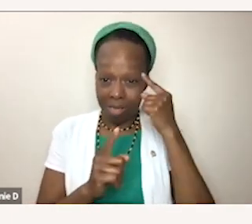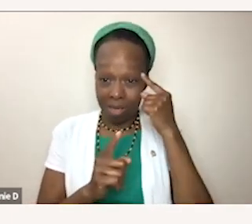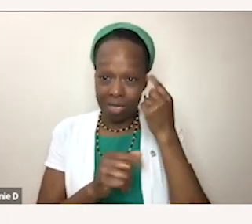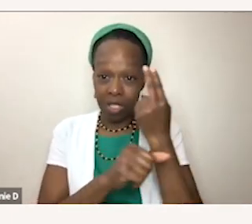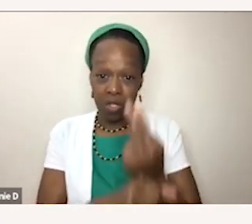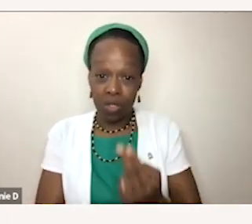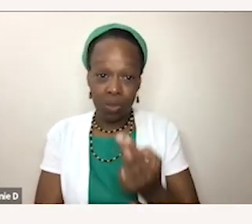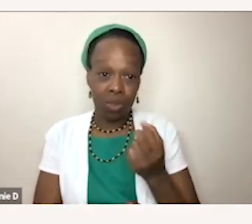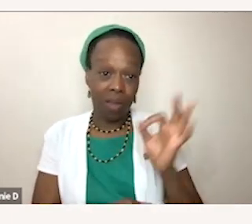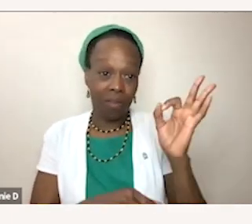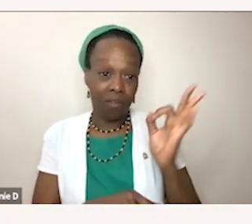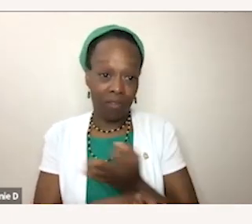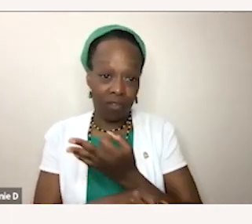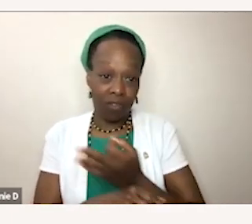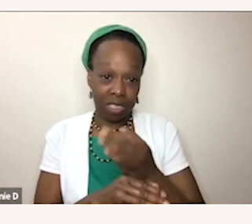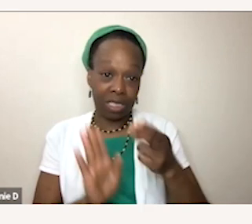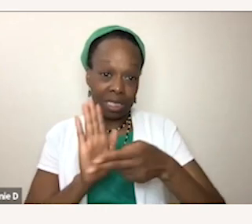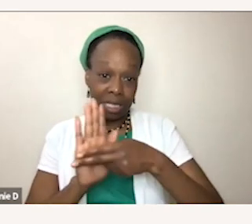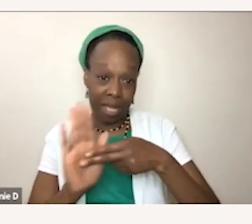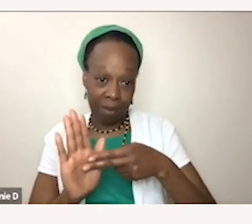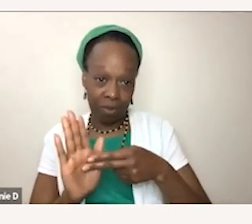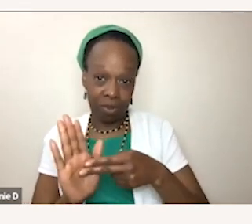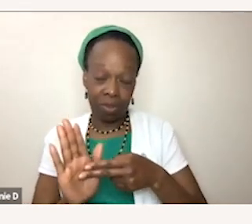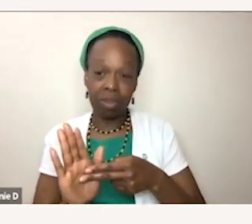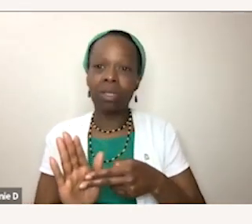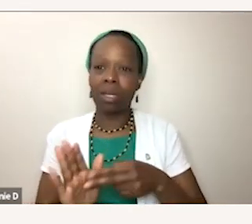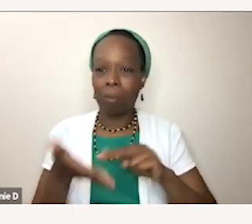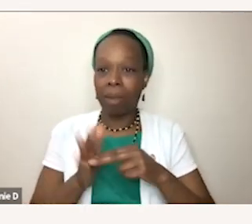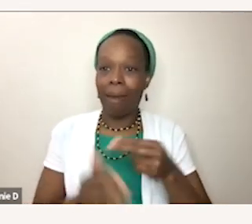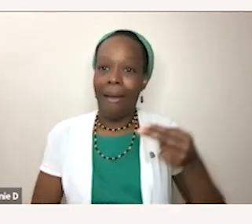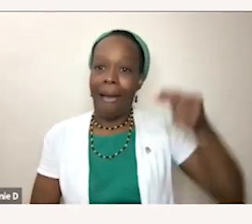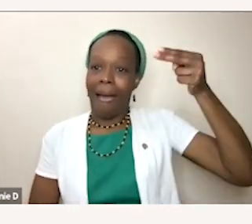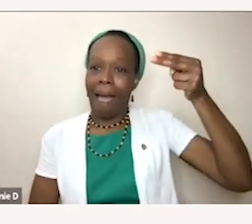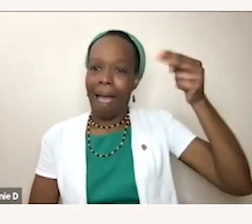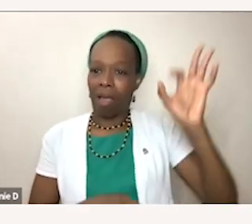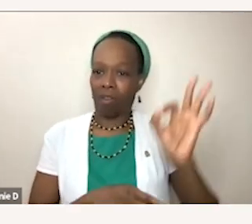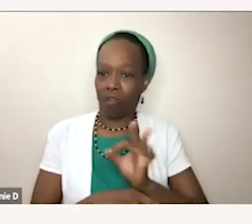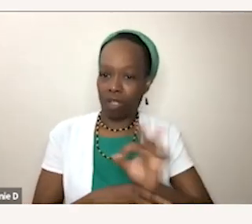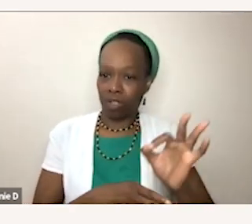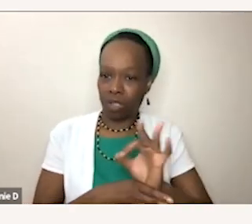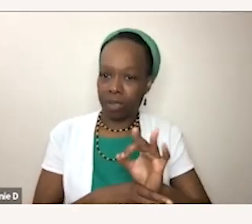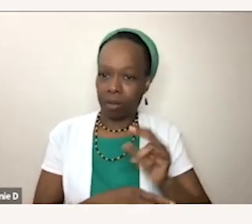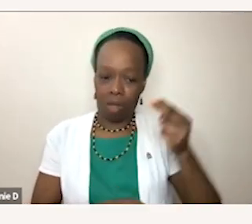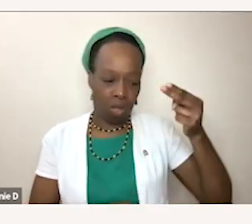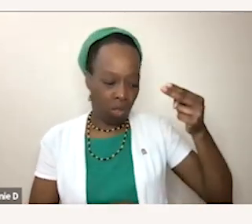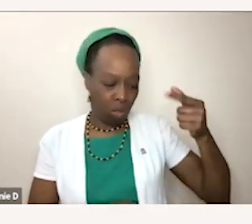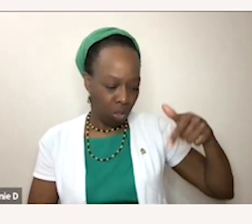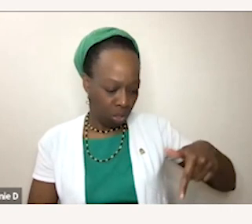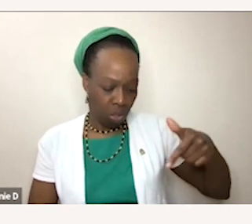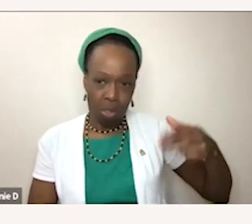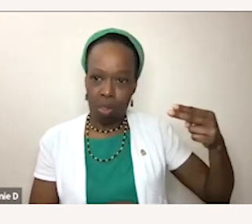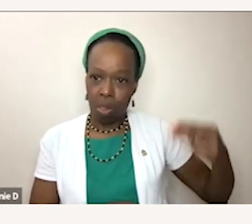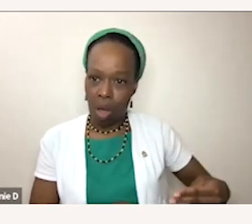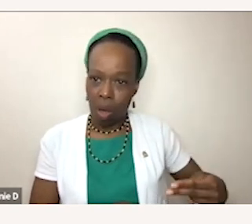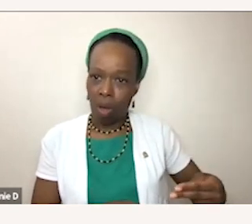functioning labels. So saying that someone is high functioning or low functioning, those are very